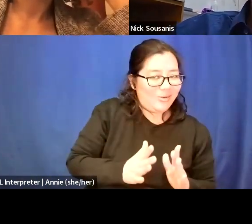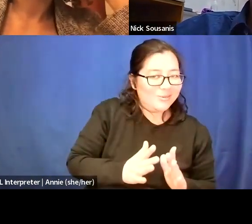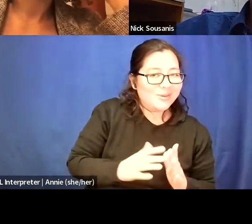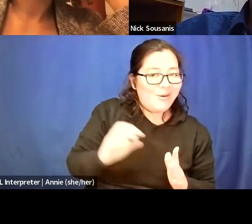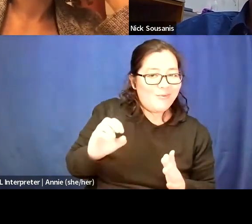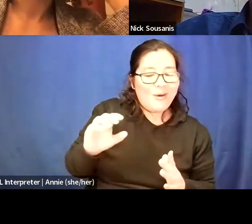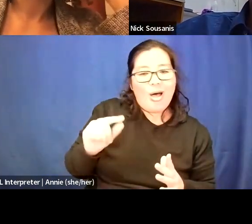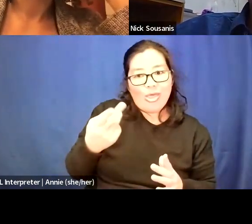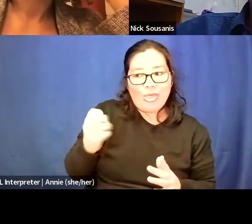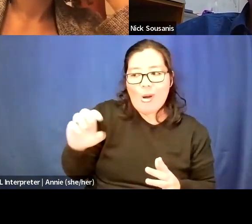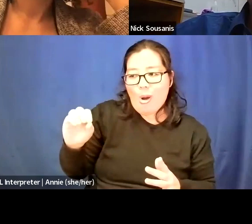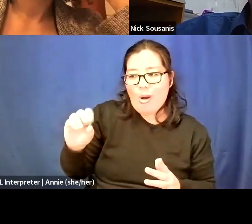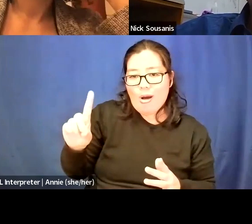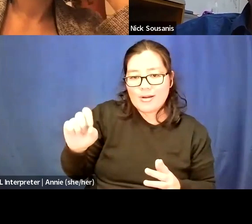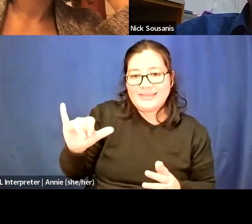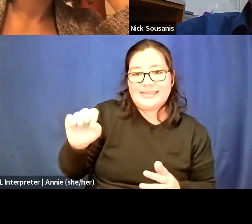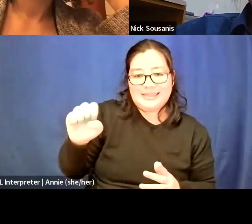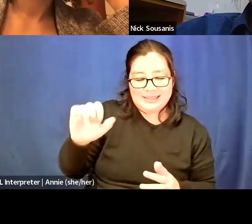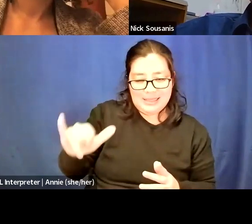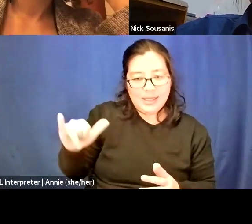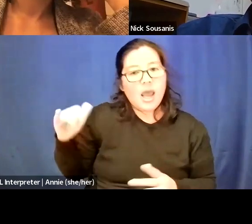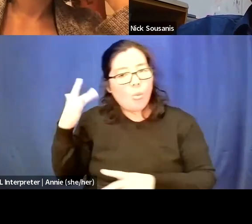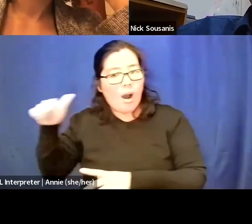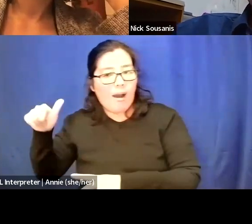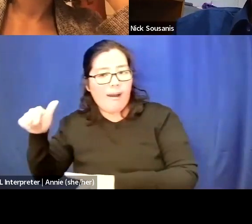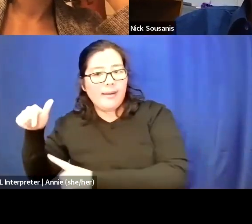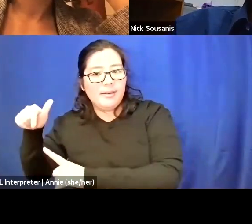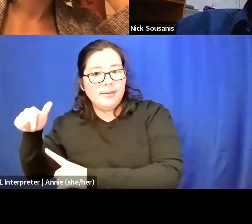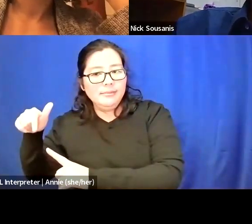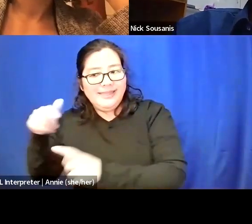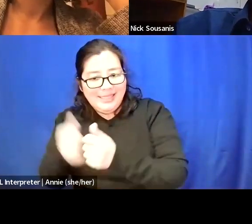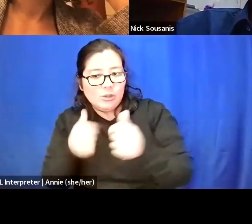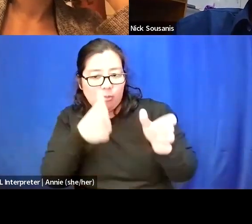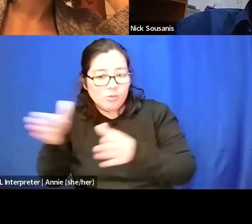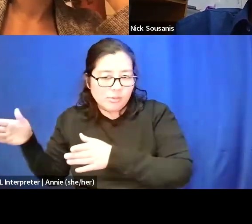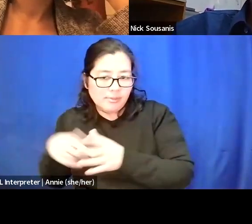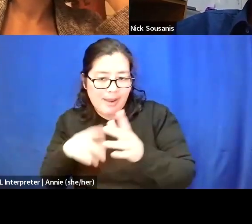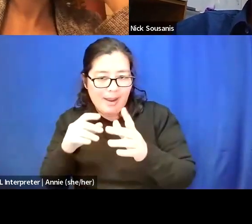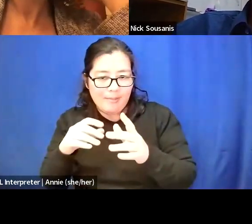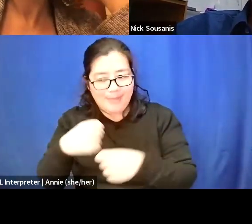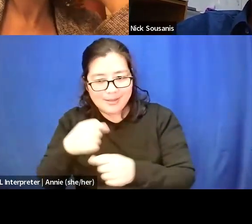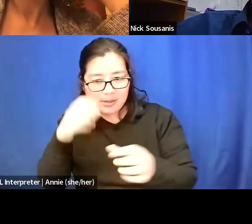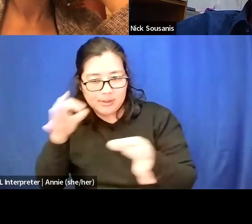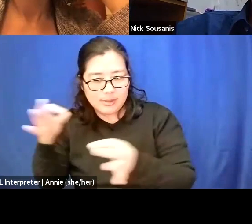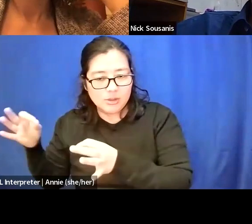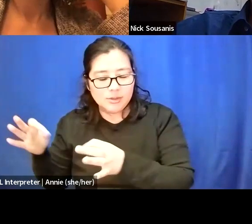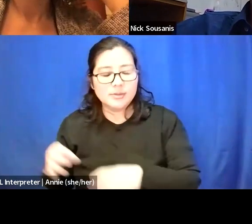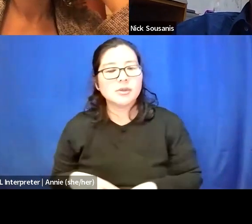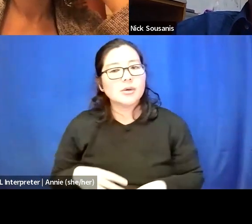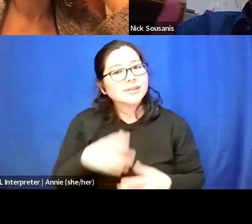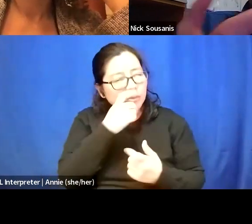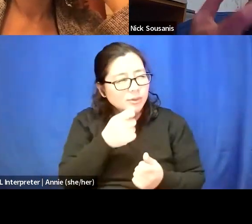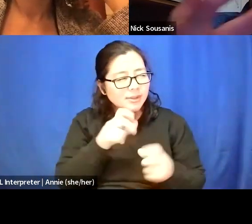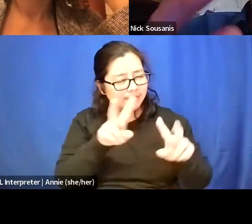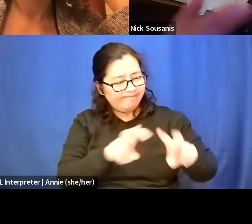why you make those choices. And I think it's really interesting to think about, and thinking about somebody's work. Like, you know,